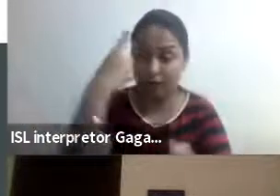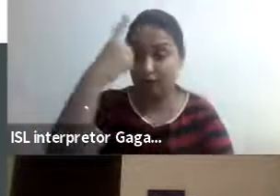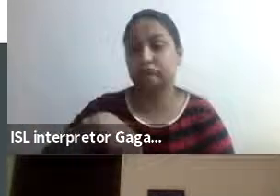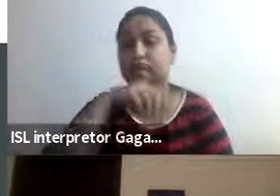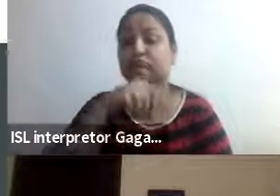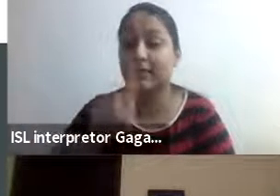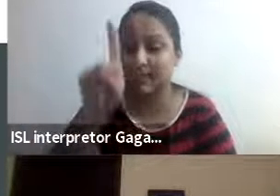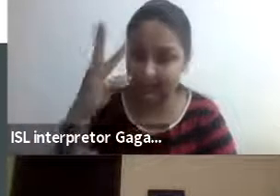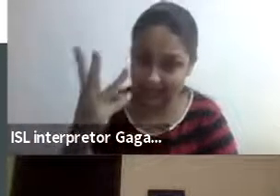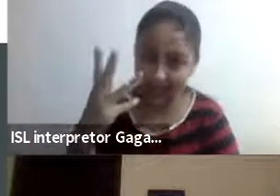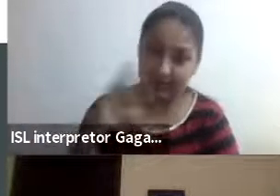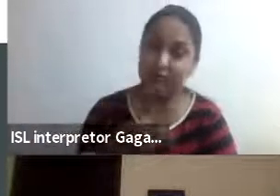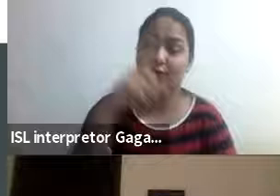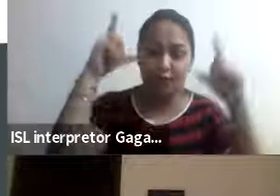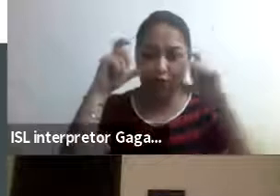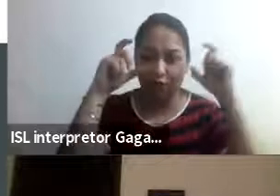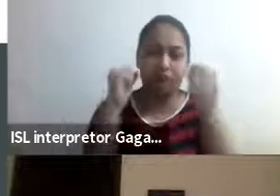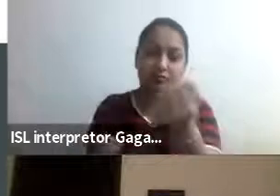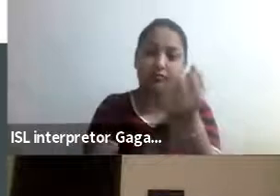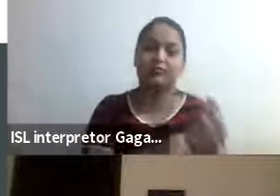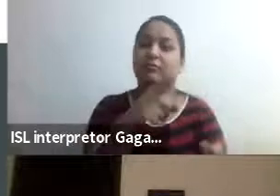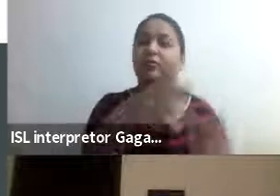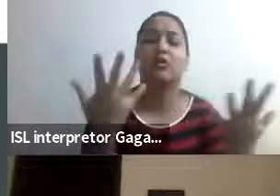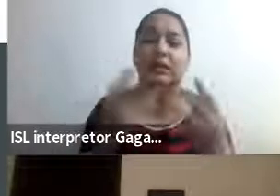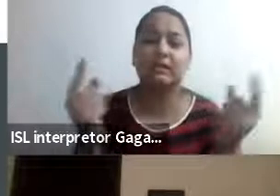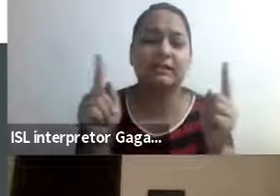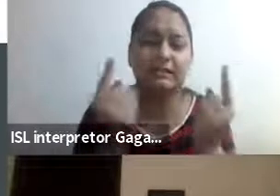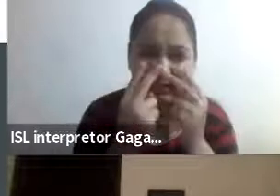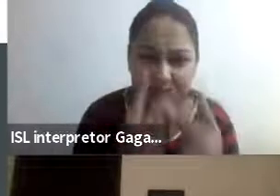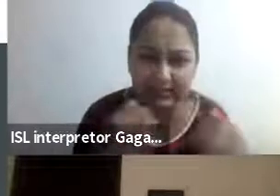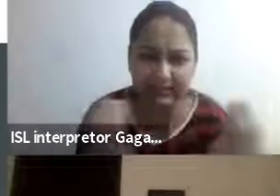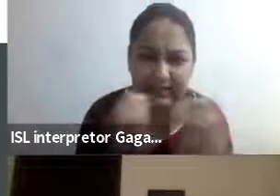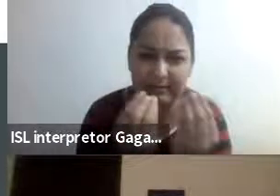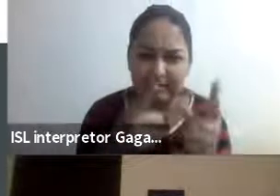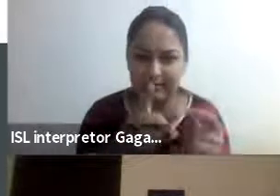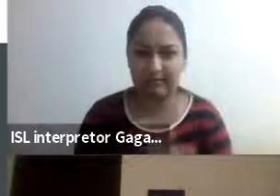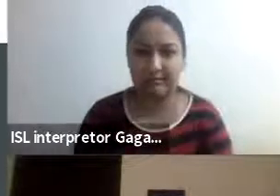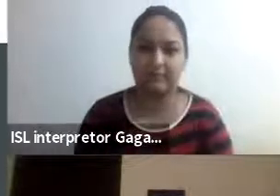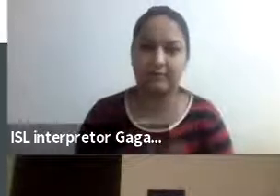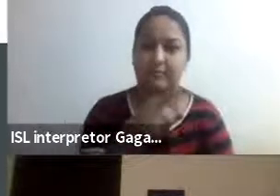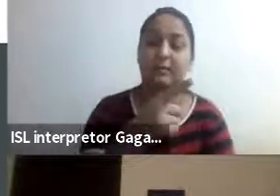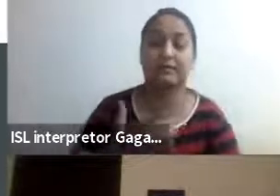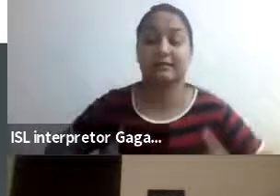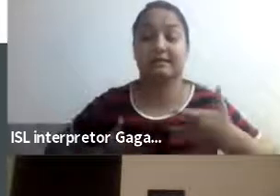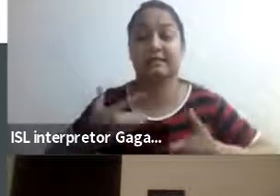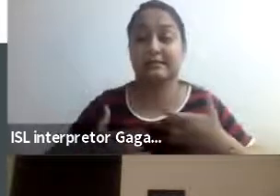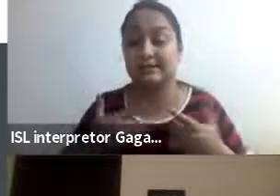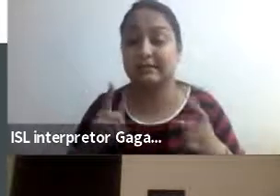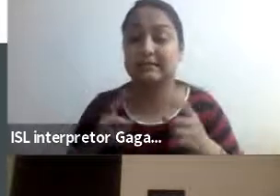photographs of her, um, you'll recognize some of these tattoos on her. But what is also interesting is